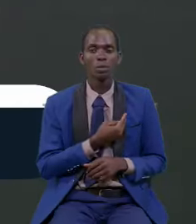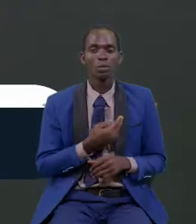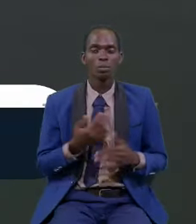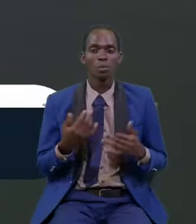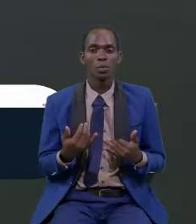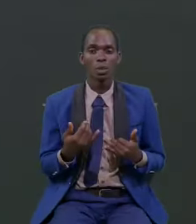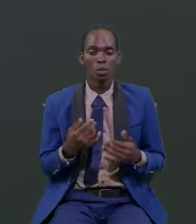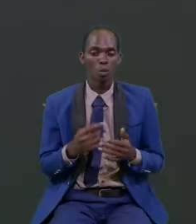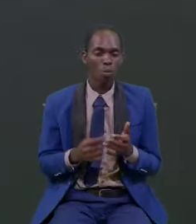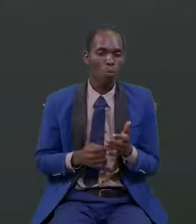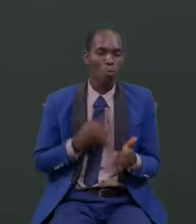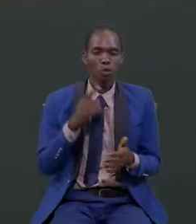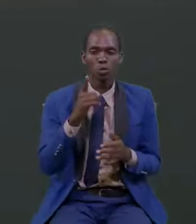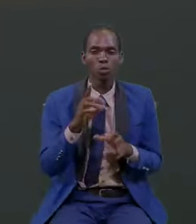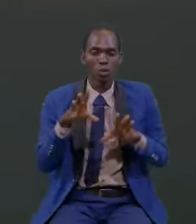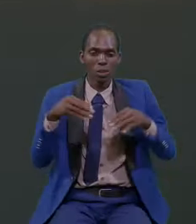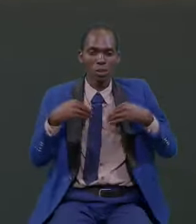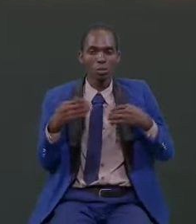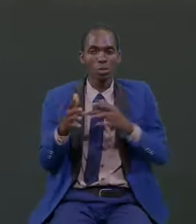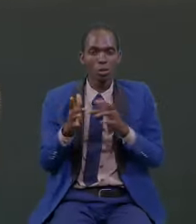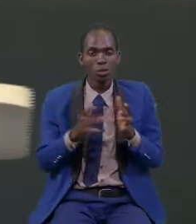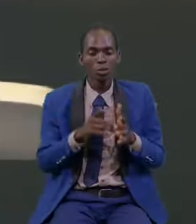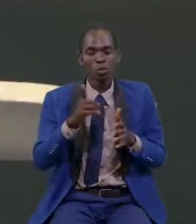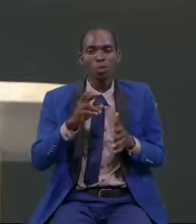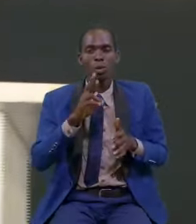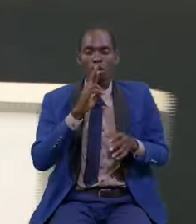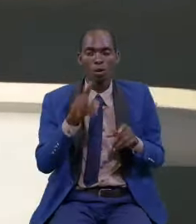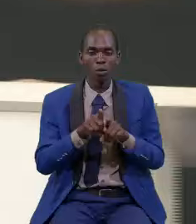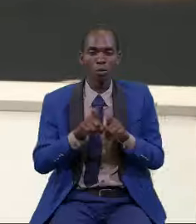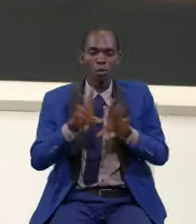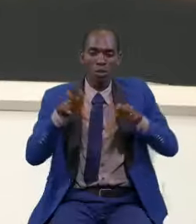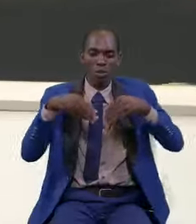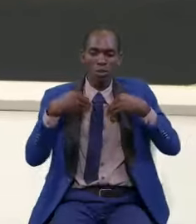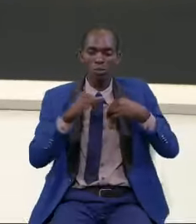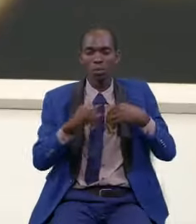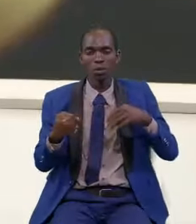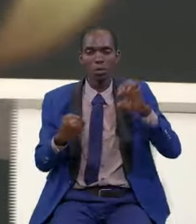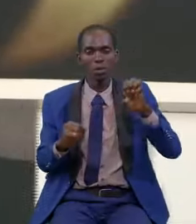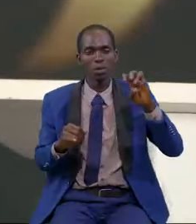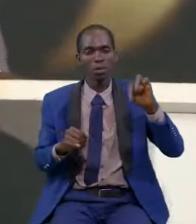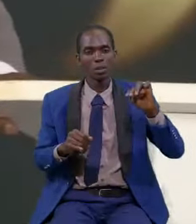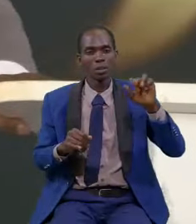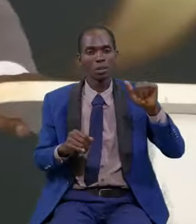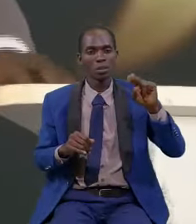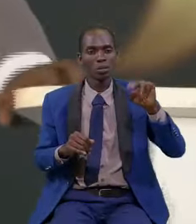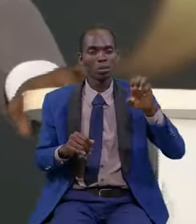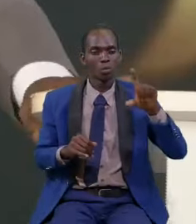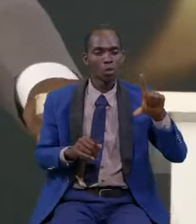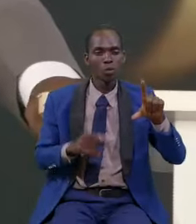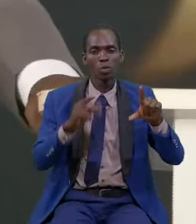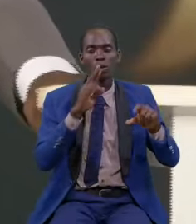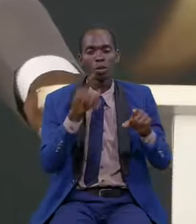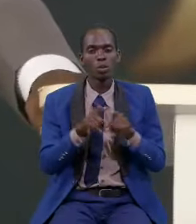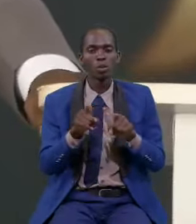The moment you receive Jesus, you're receiving Emmanuel, you're receiving him,